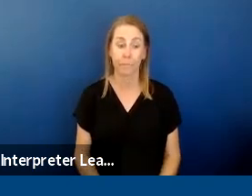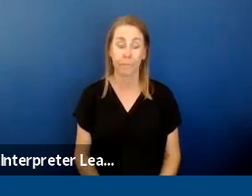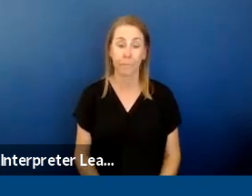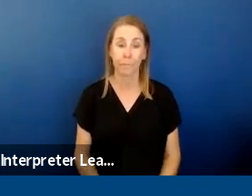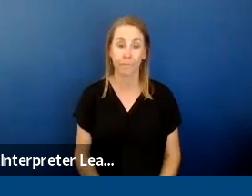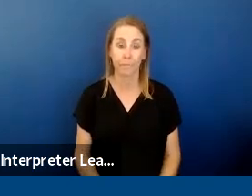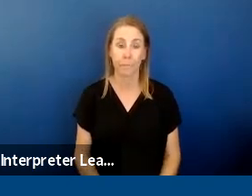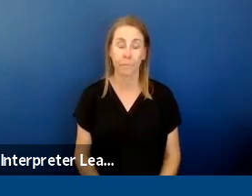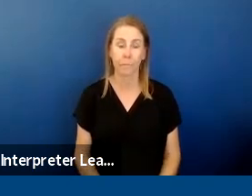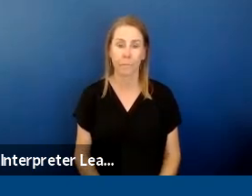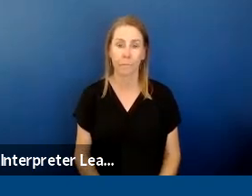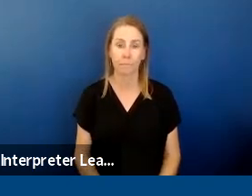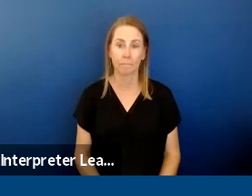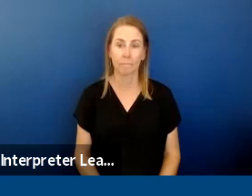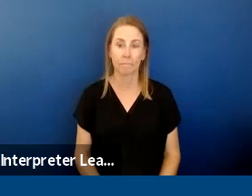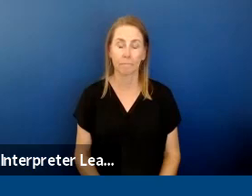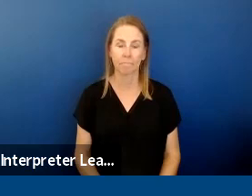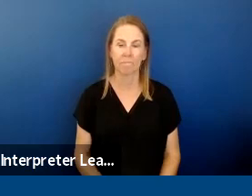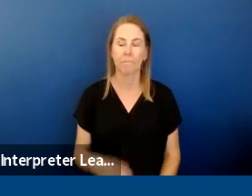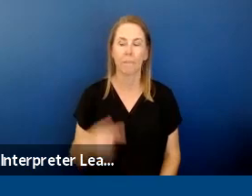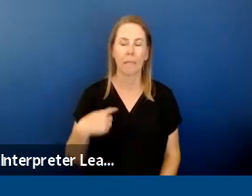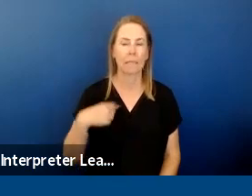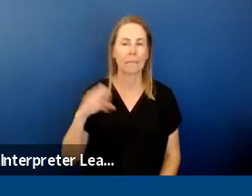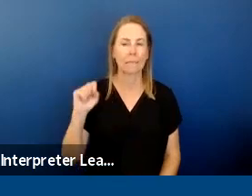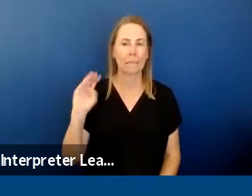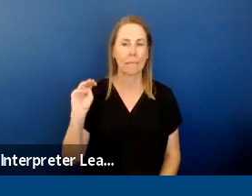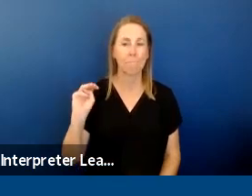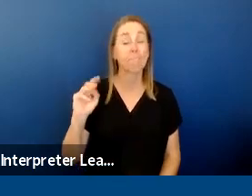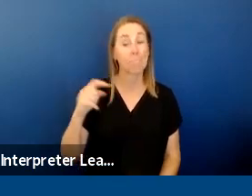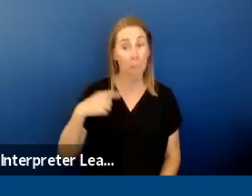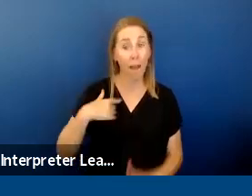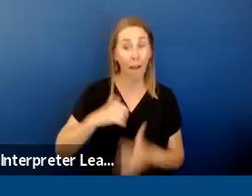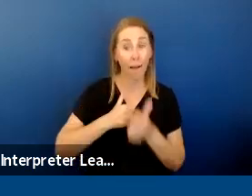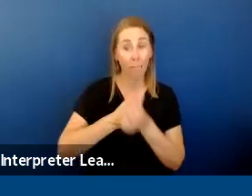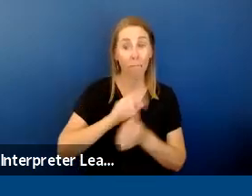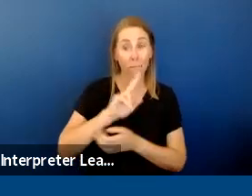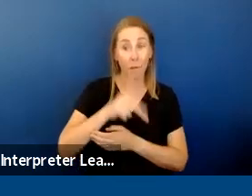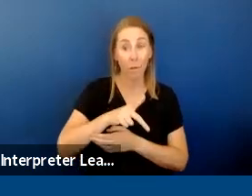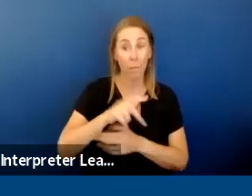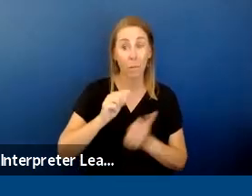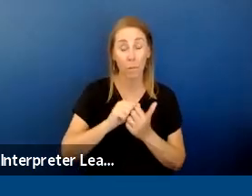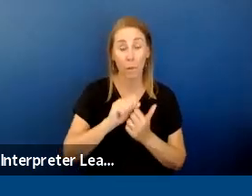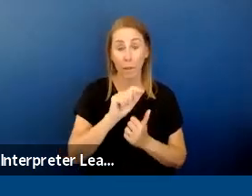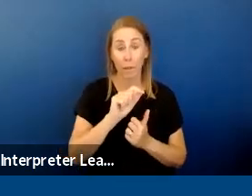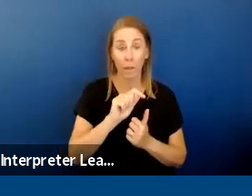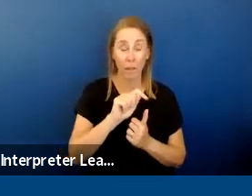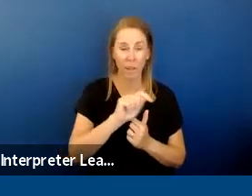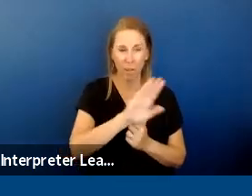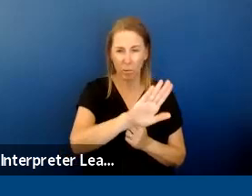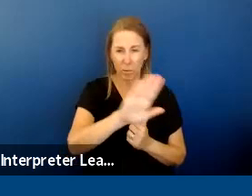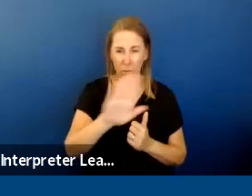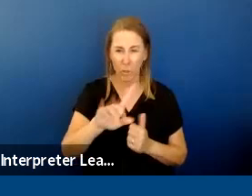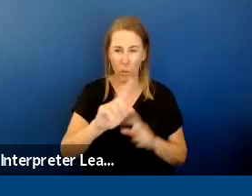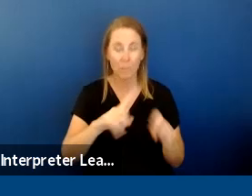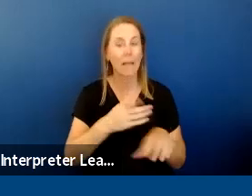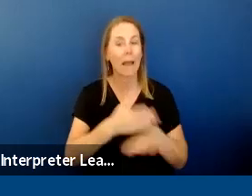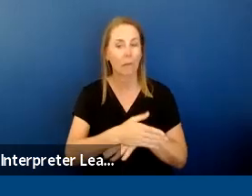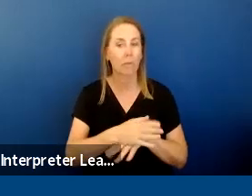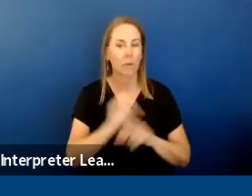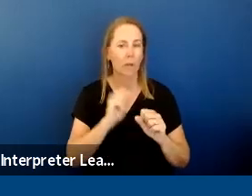I don't know if anyone, either Doug, Tracy, or Peter, had a clarification or comment on El Paso